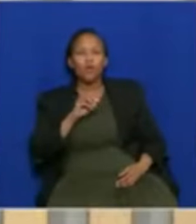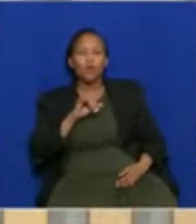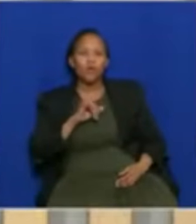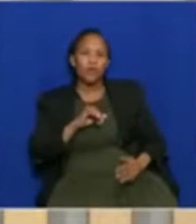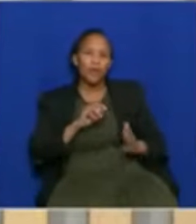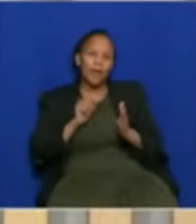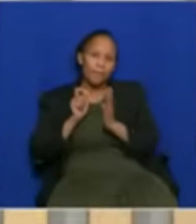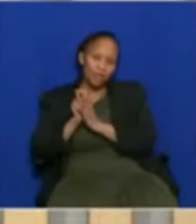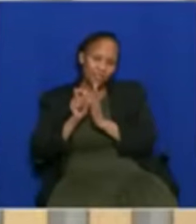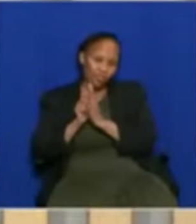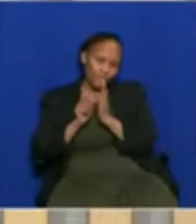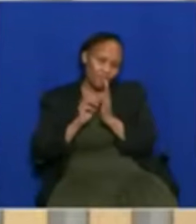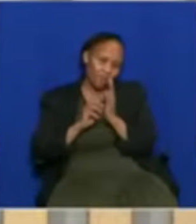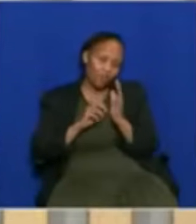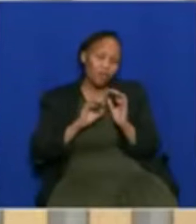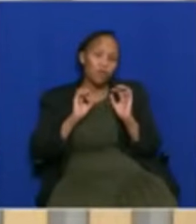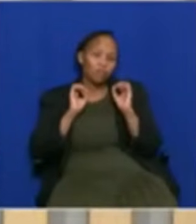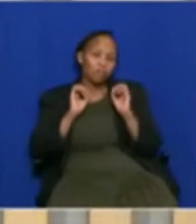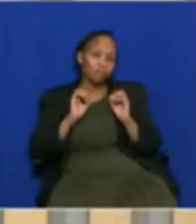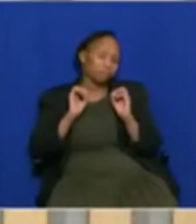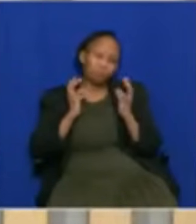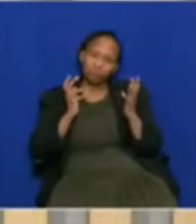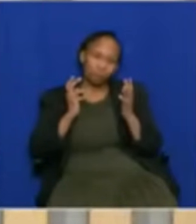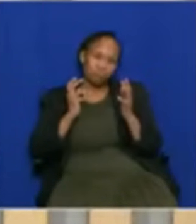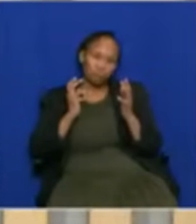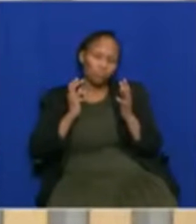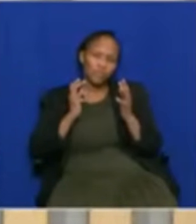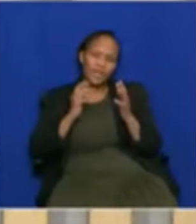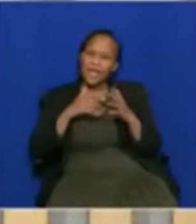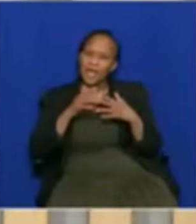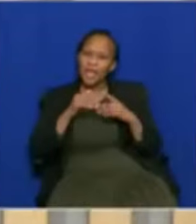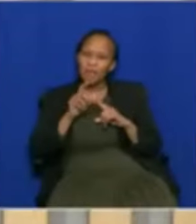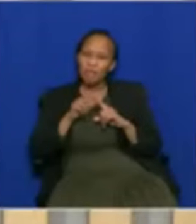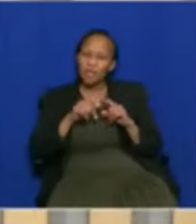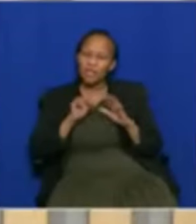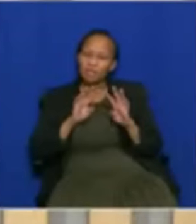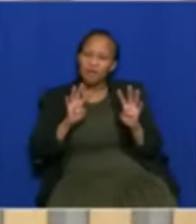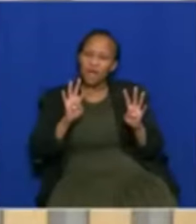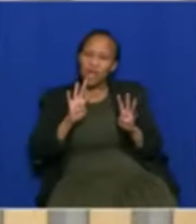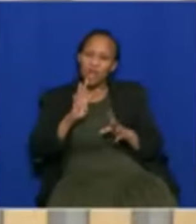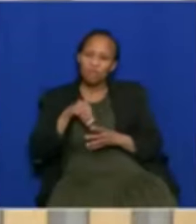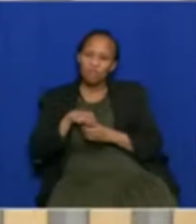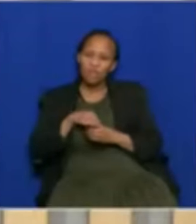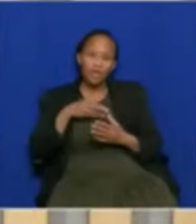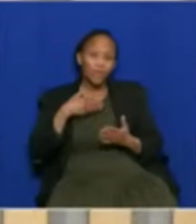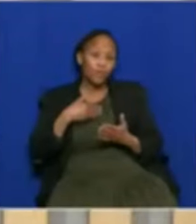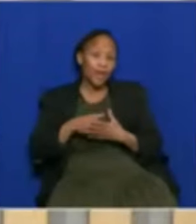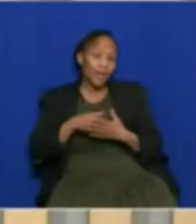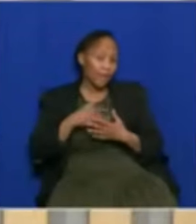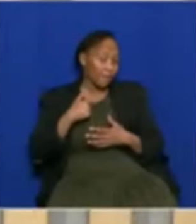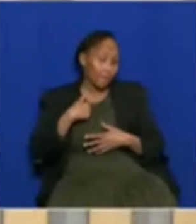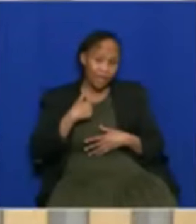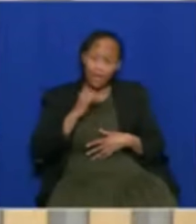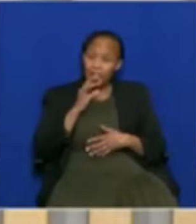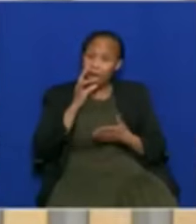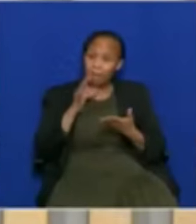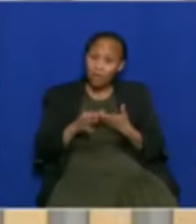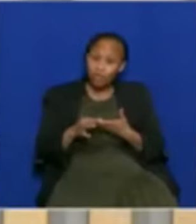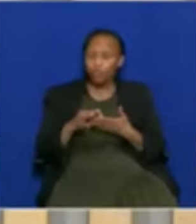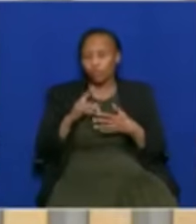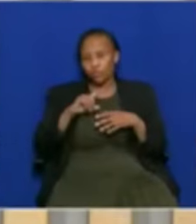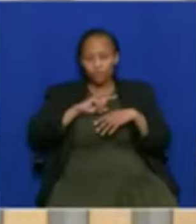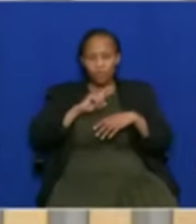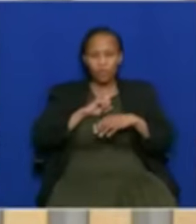Anybody can sit in the panel. The reason why it's drawn out, I mentioned it and drawn it out, the particular post is a